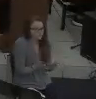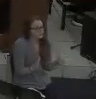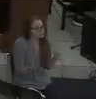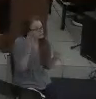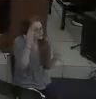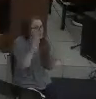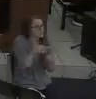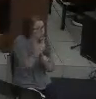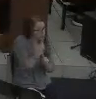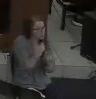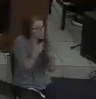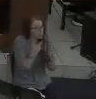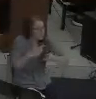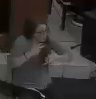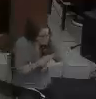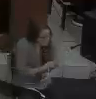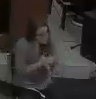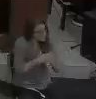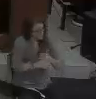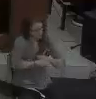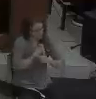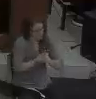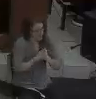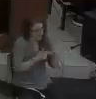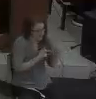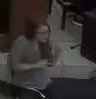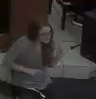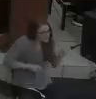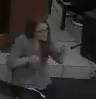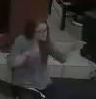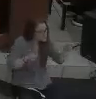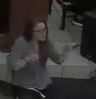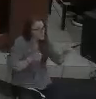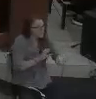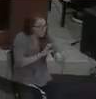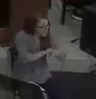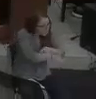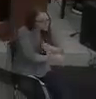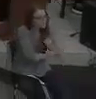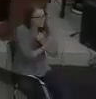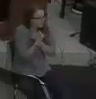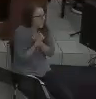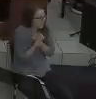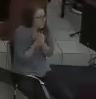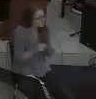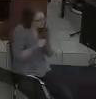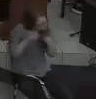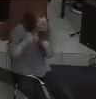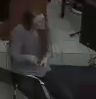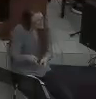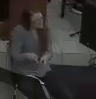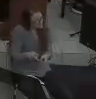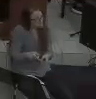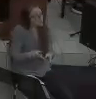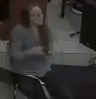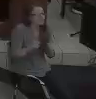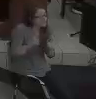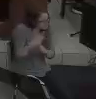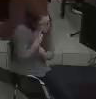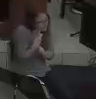than the threat of empire in their time was the force of love. And the only thing greater than the forces